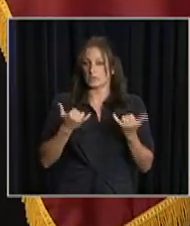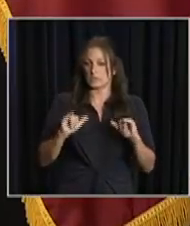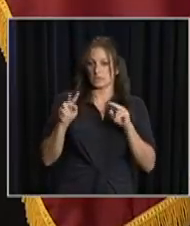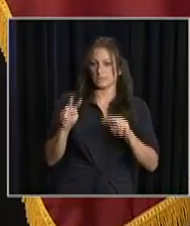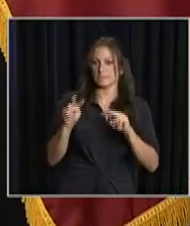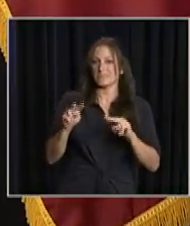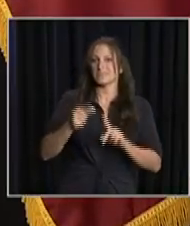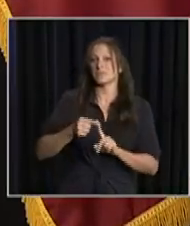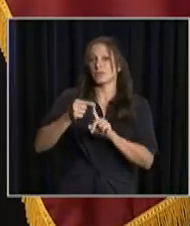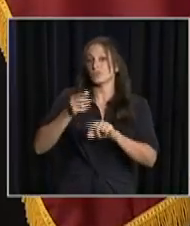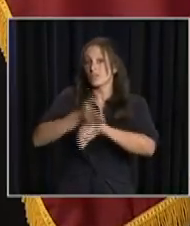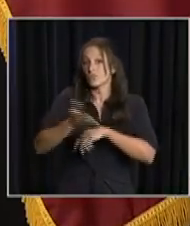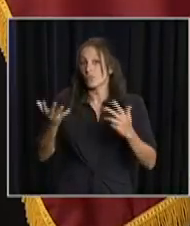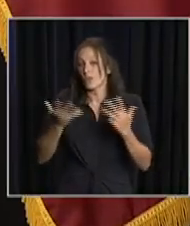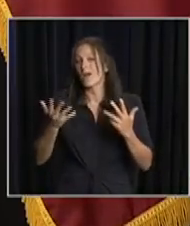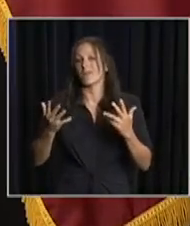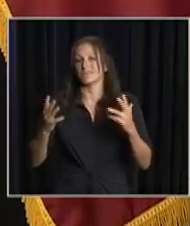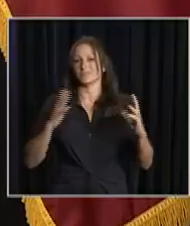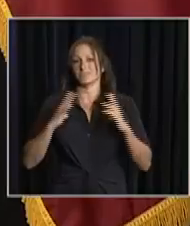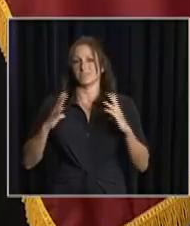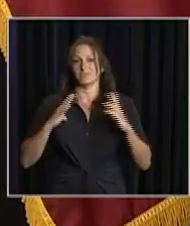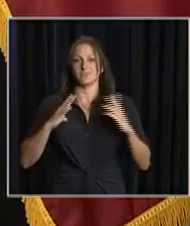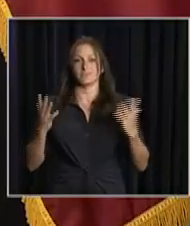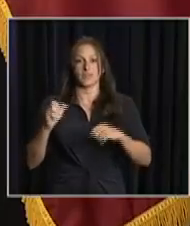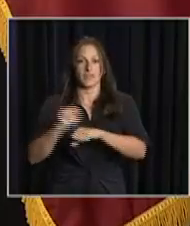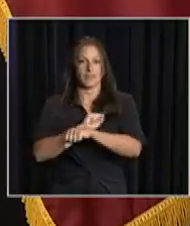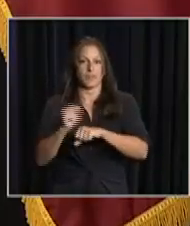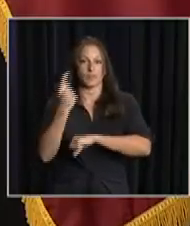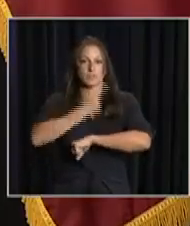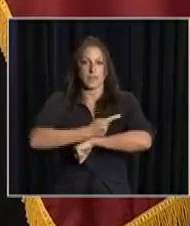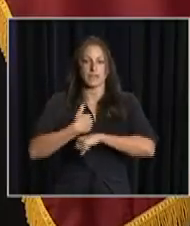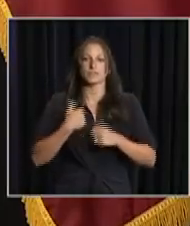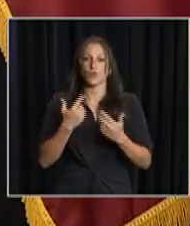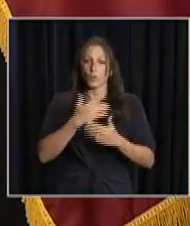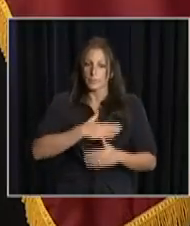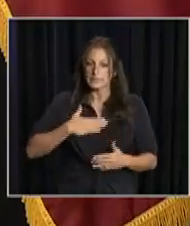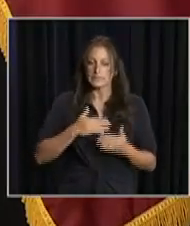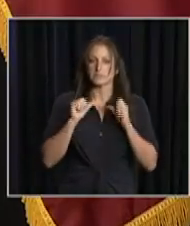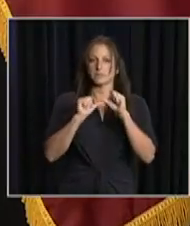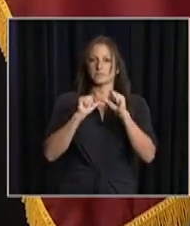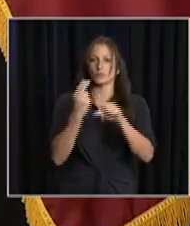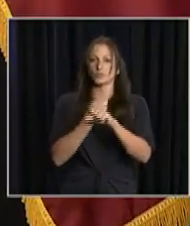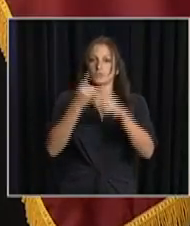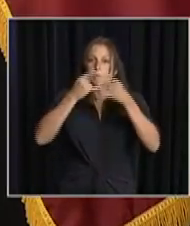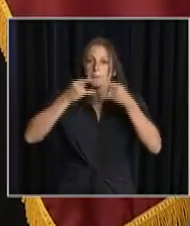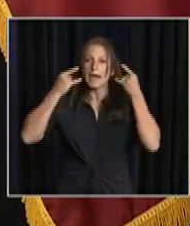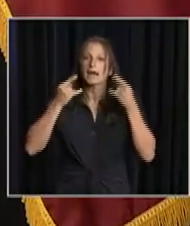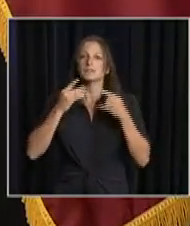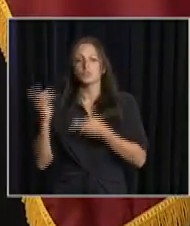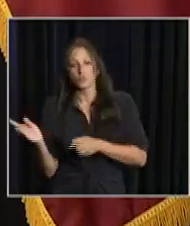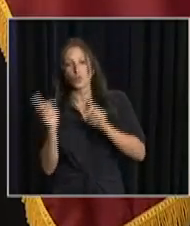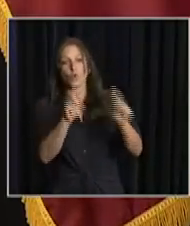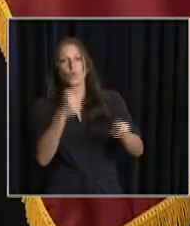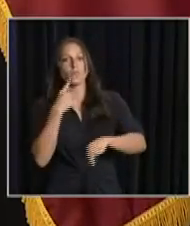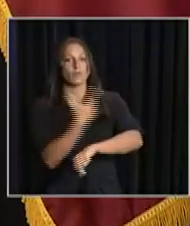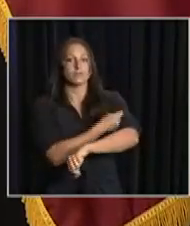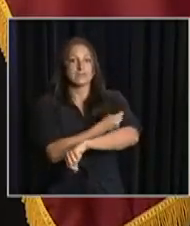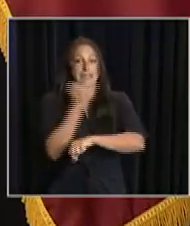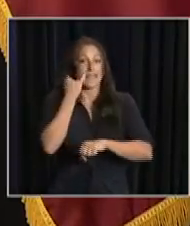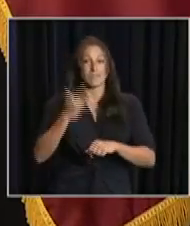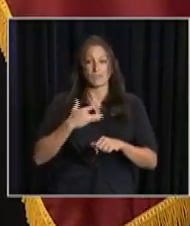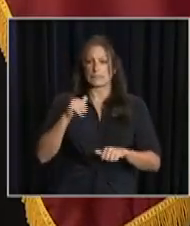Day holiday. Let's keep masking up, regardless of vaccination status. If you're still unsure about getting vaccinated, I encourage you to